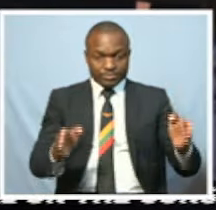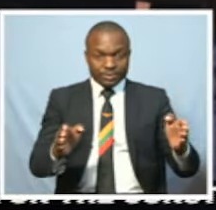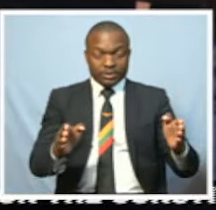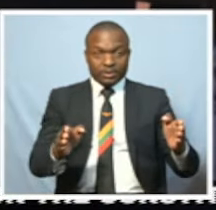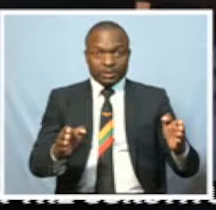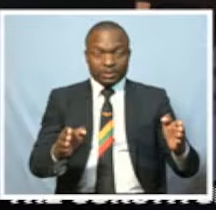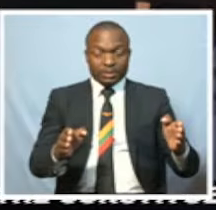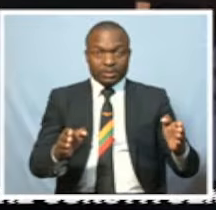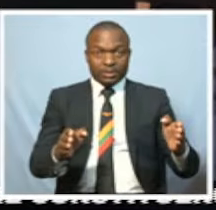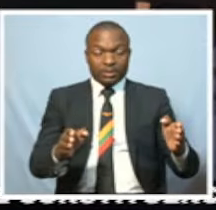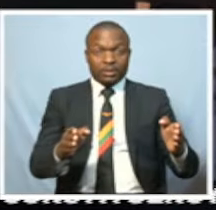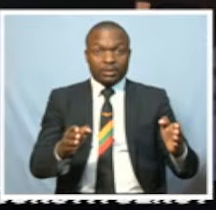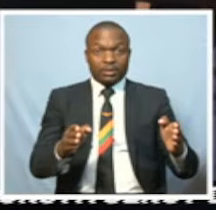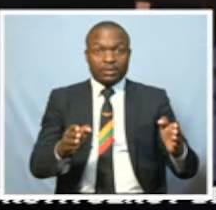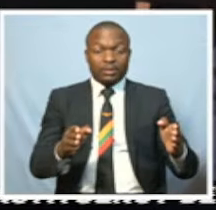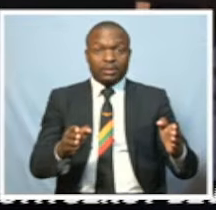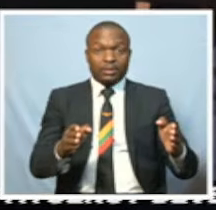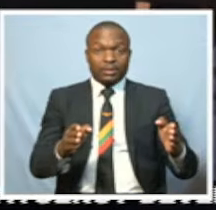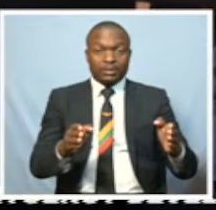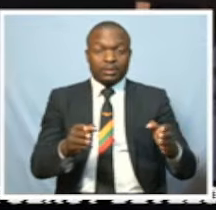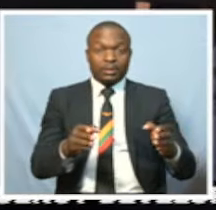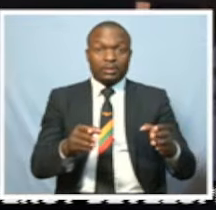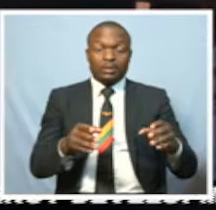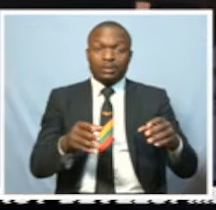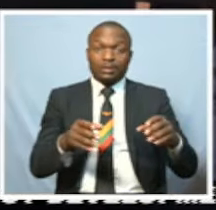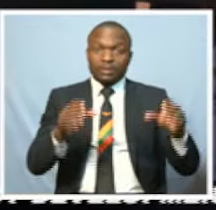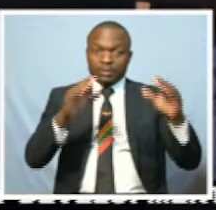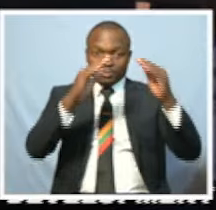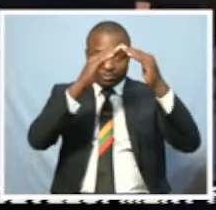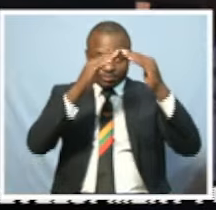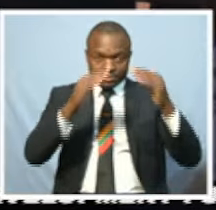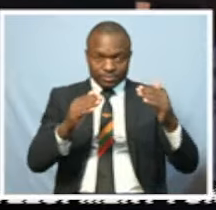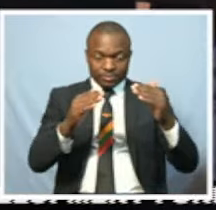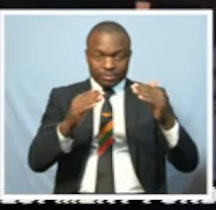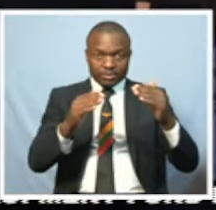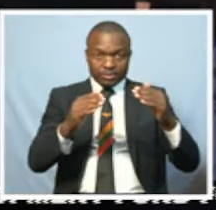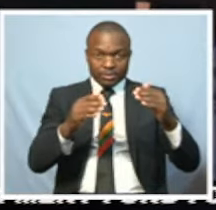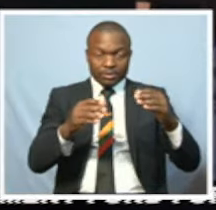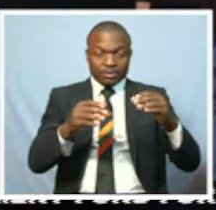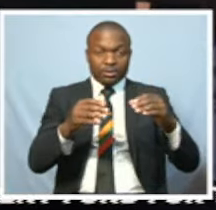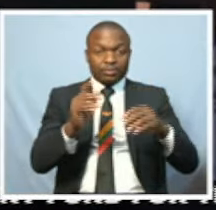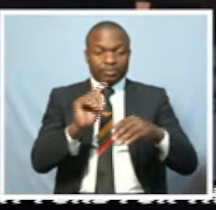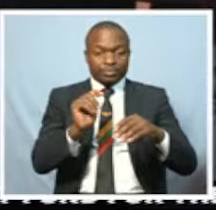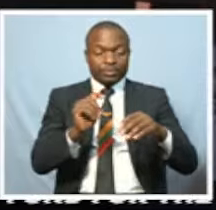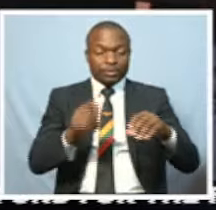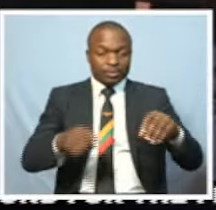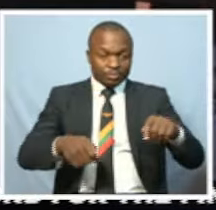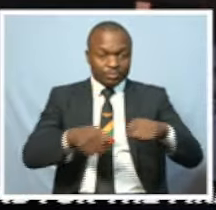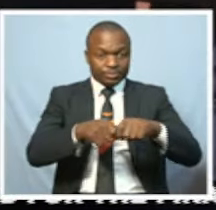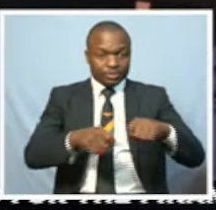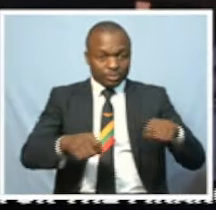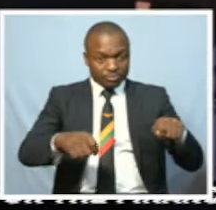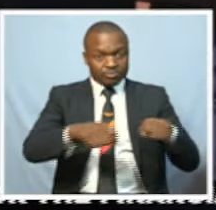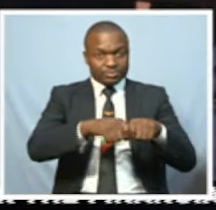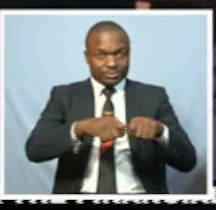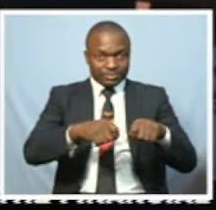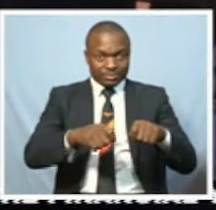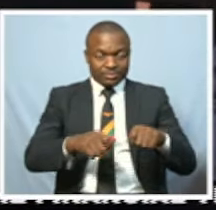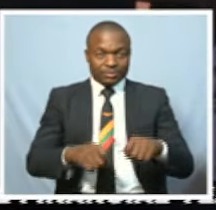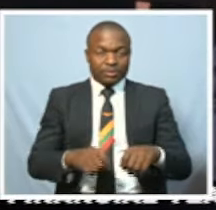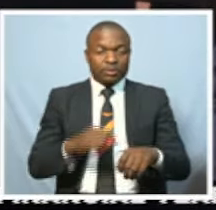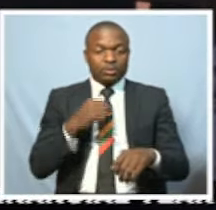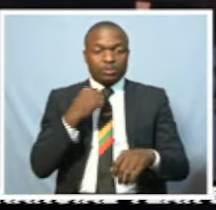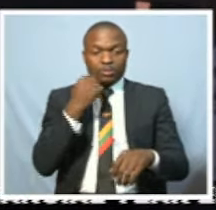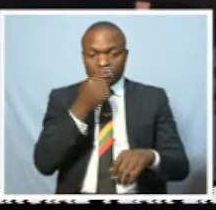carpentry, joinery, ironmongery, metalwork, plumbing installations, and so on and so forth. Who